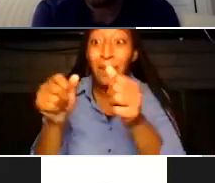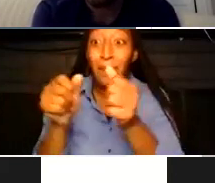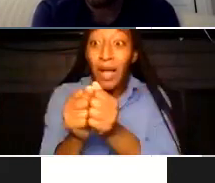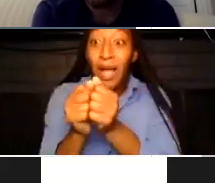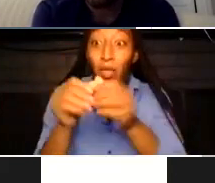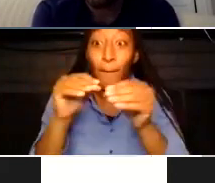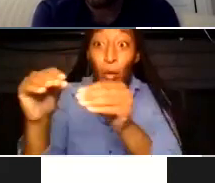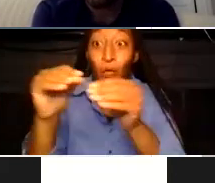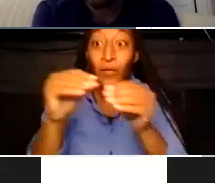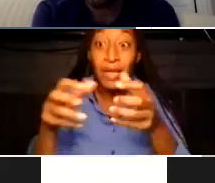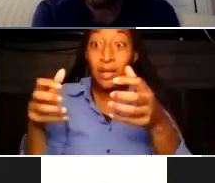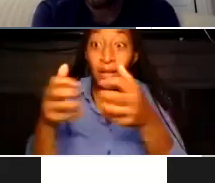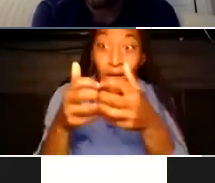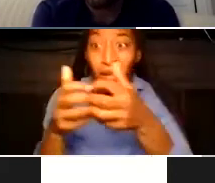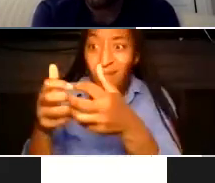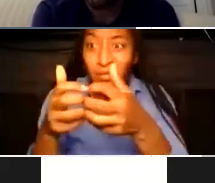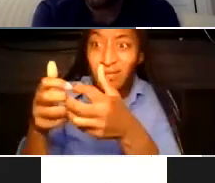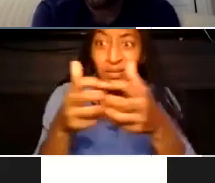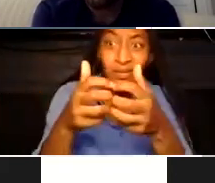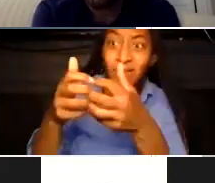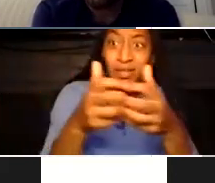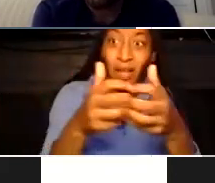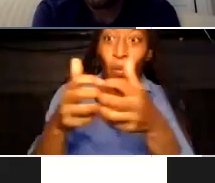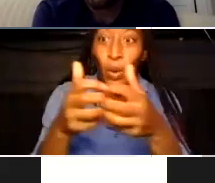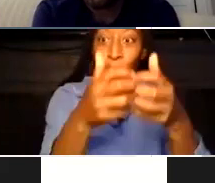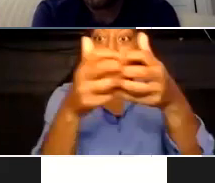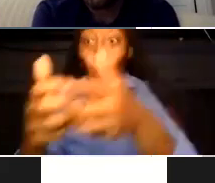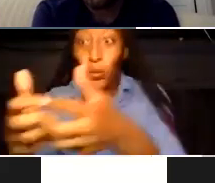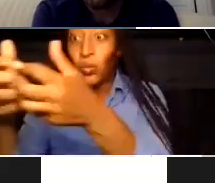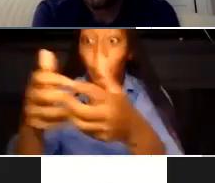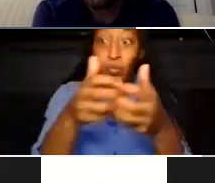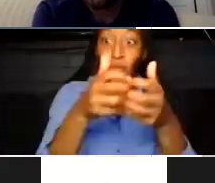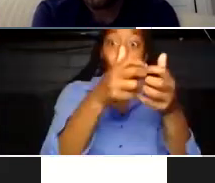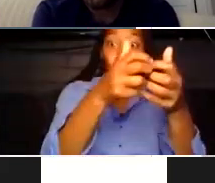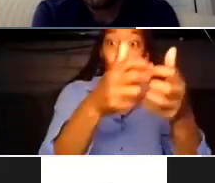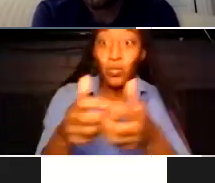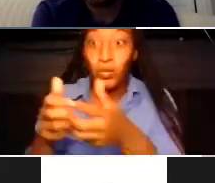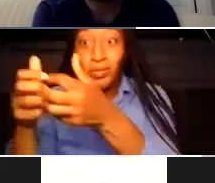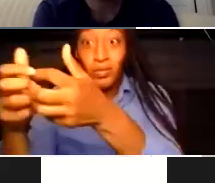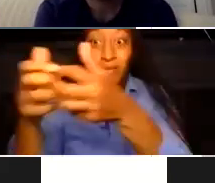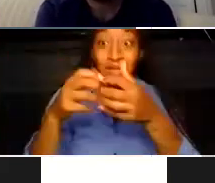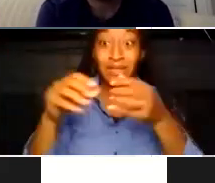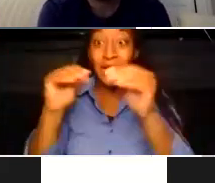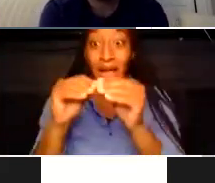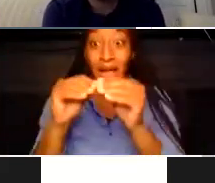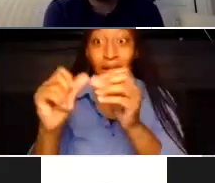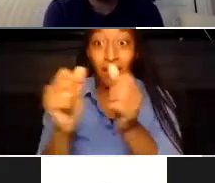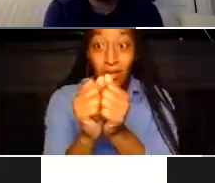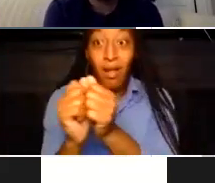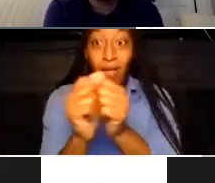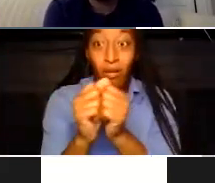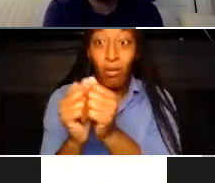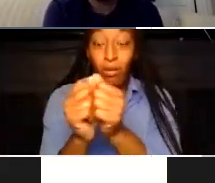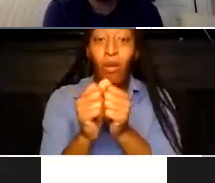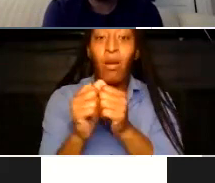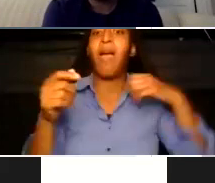that's logical, right? If things are stuck together, they're going to move together. that also means that after the collision, they will